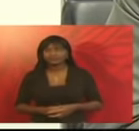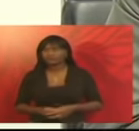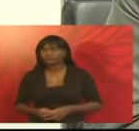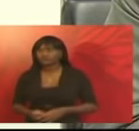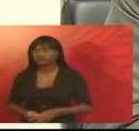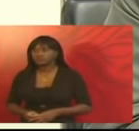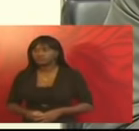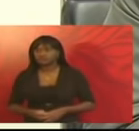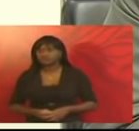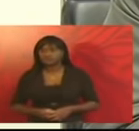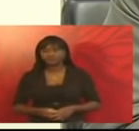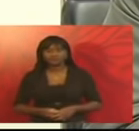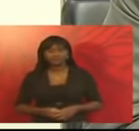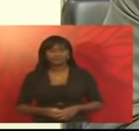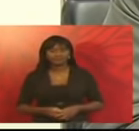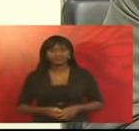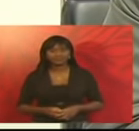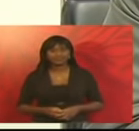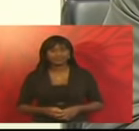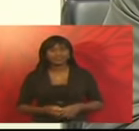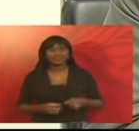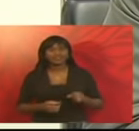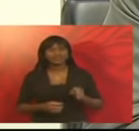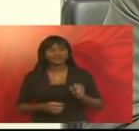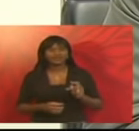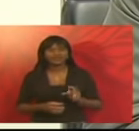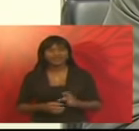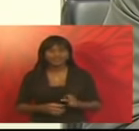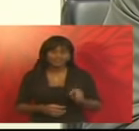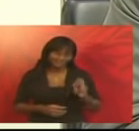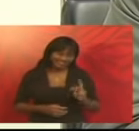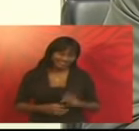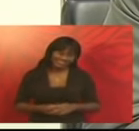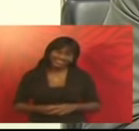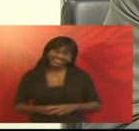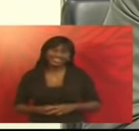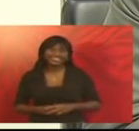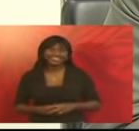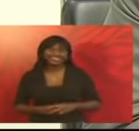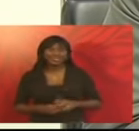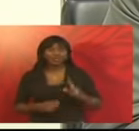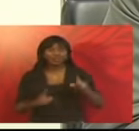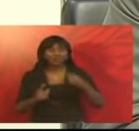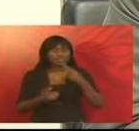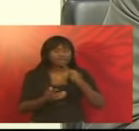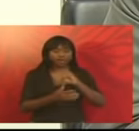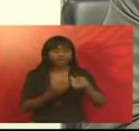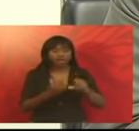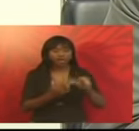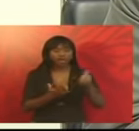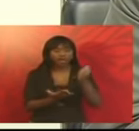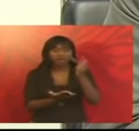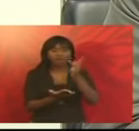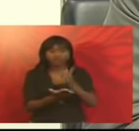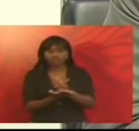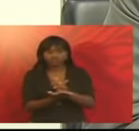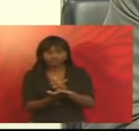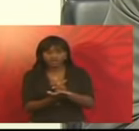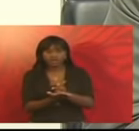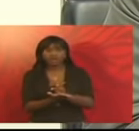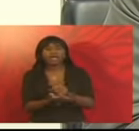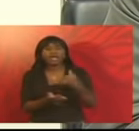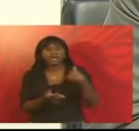first. And what it would take is what it has taken with all of the other approvals. There is a process that we engage